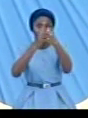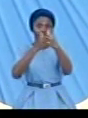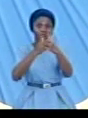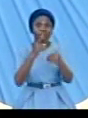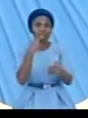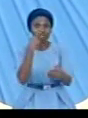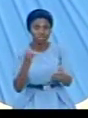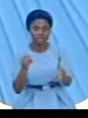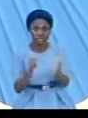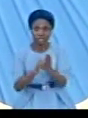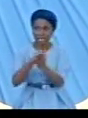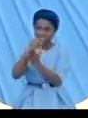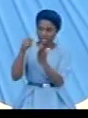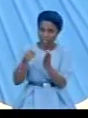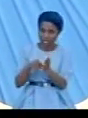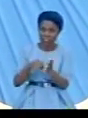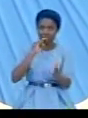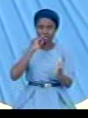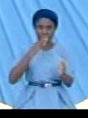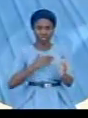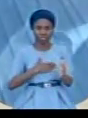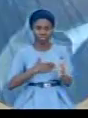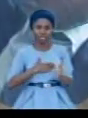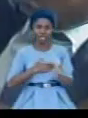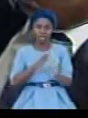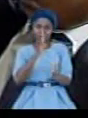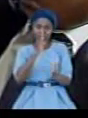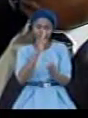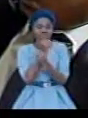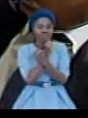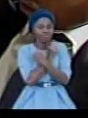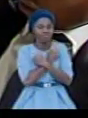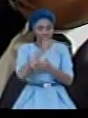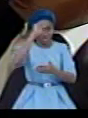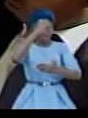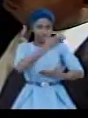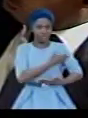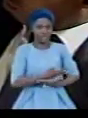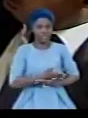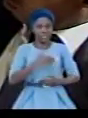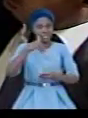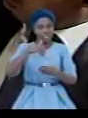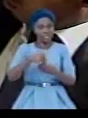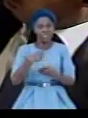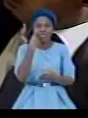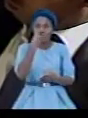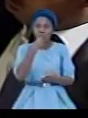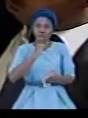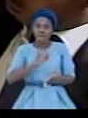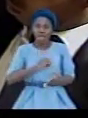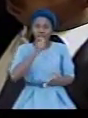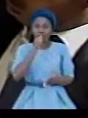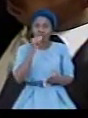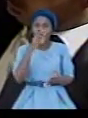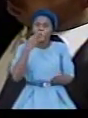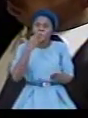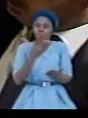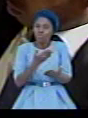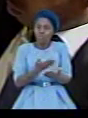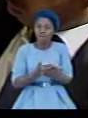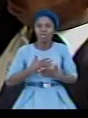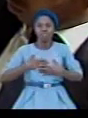this is my beloved Son, in whom I am well pleased. And immediately